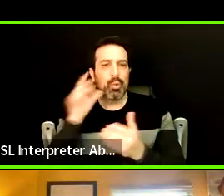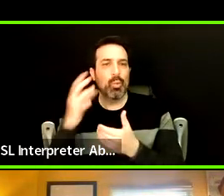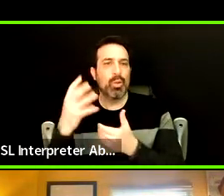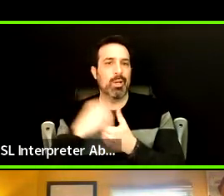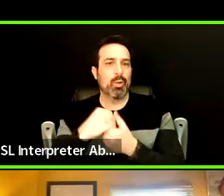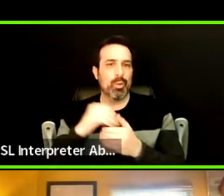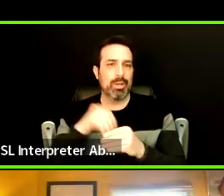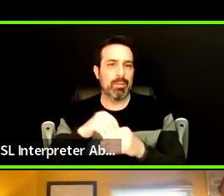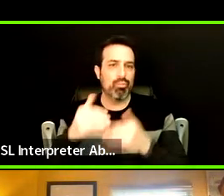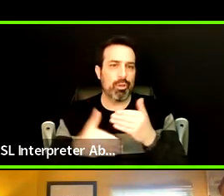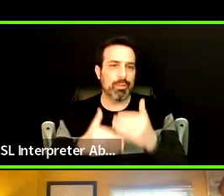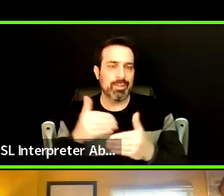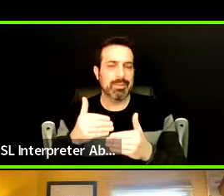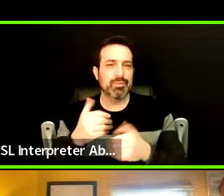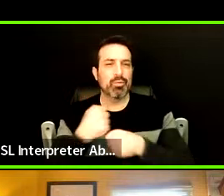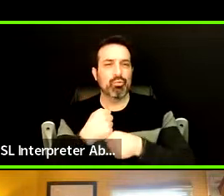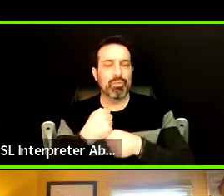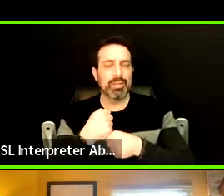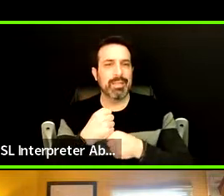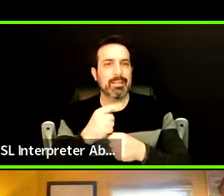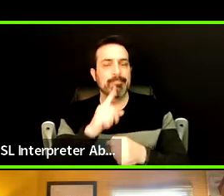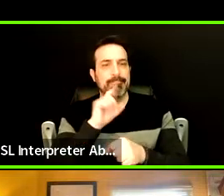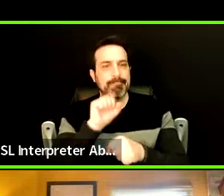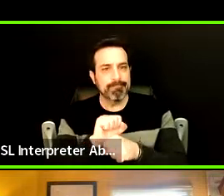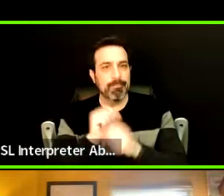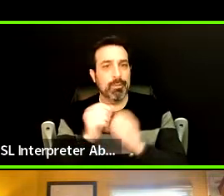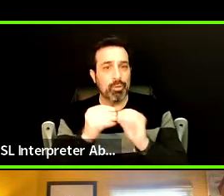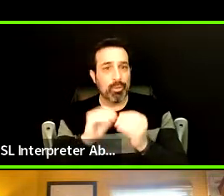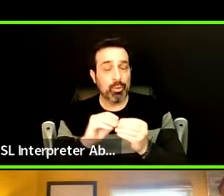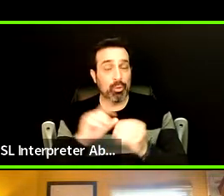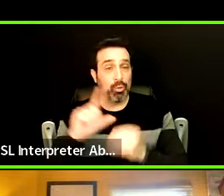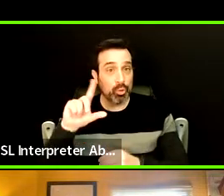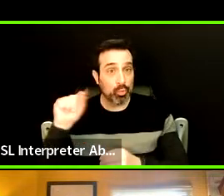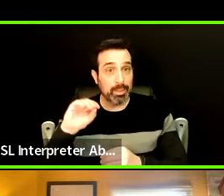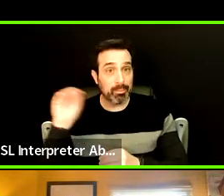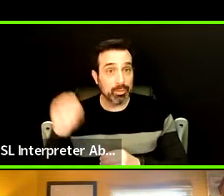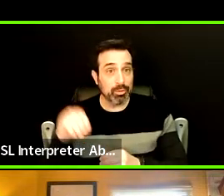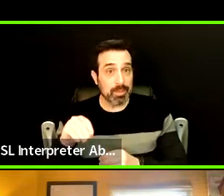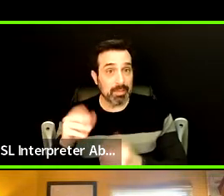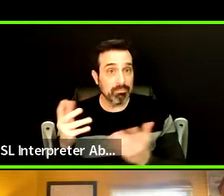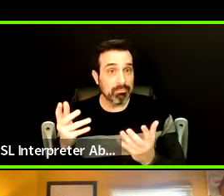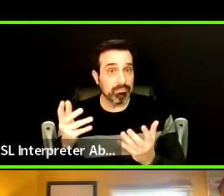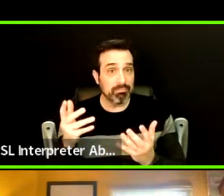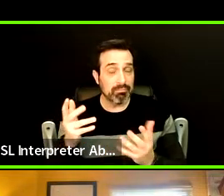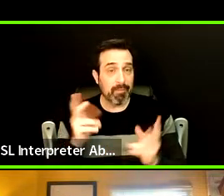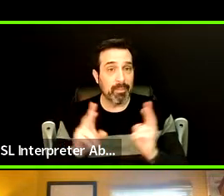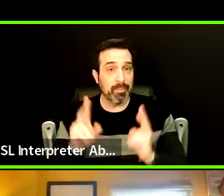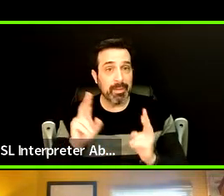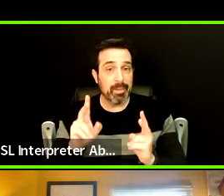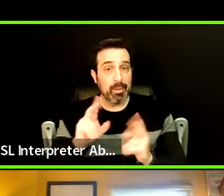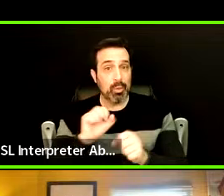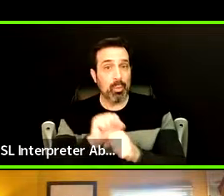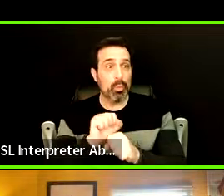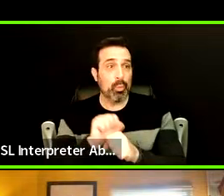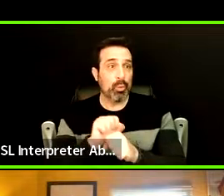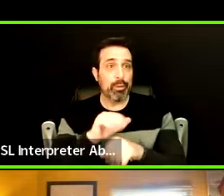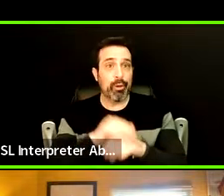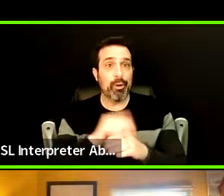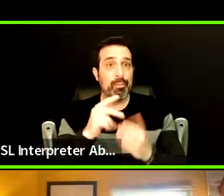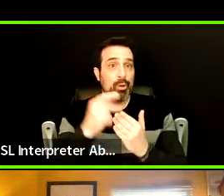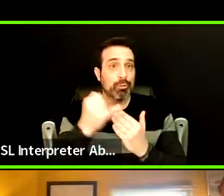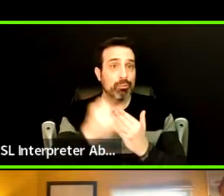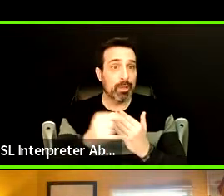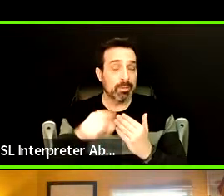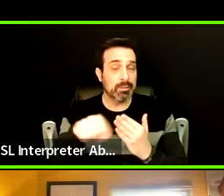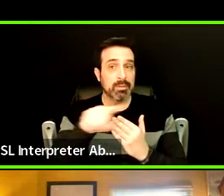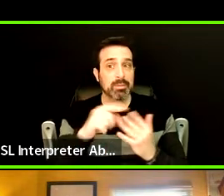this process? So creating some tangible numbers, like, is it 20% that we expect of the people working on these projects to